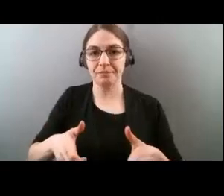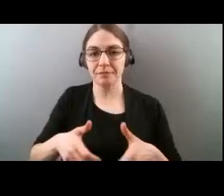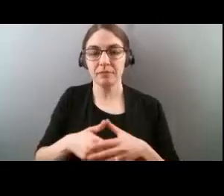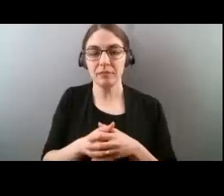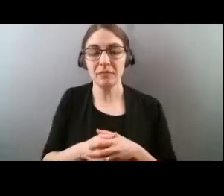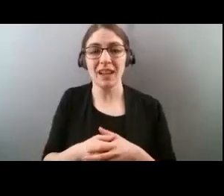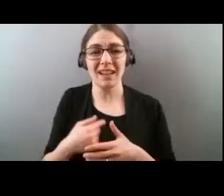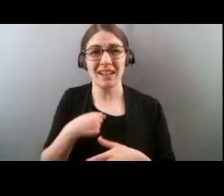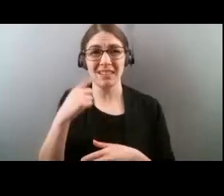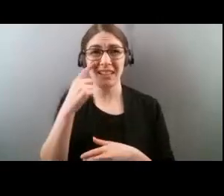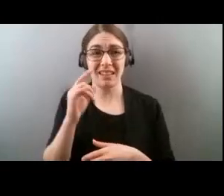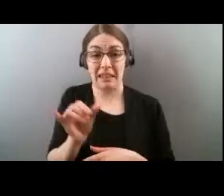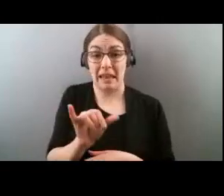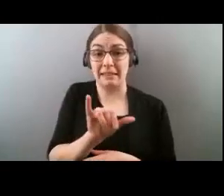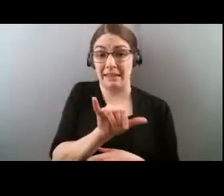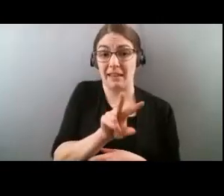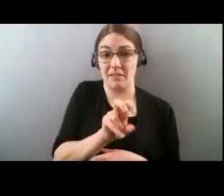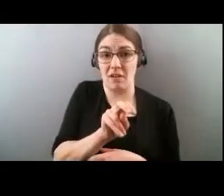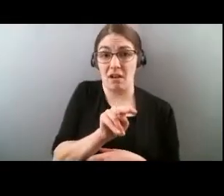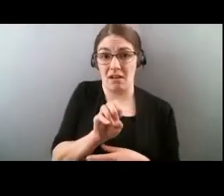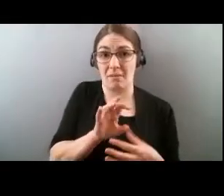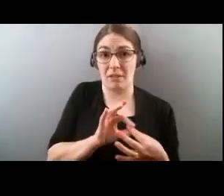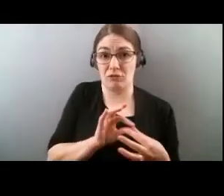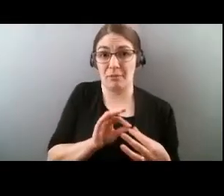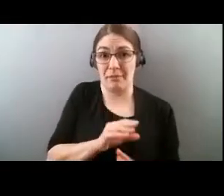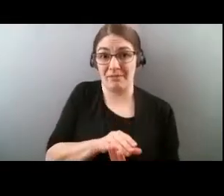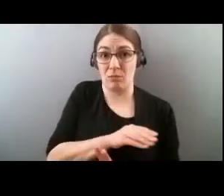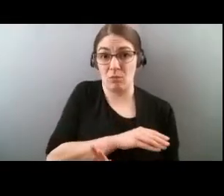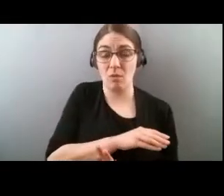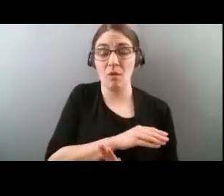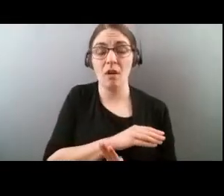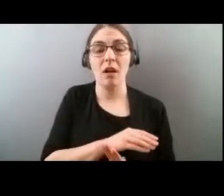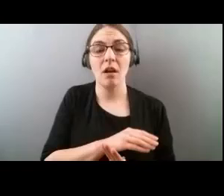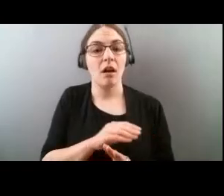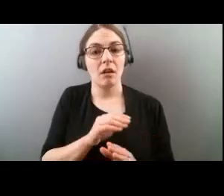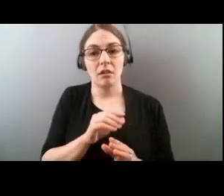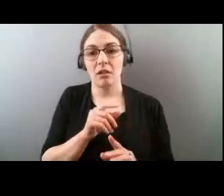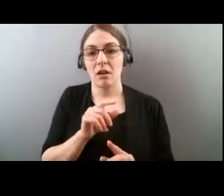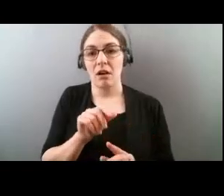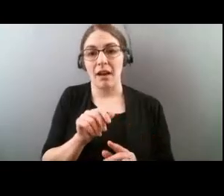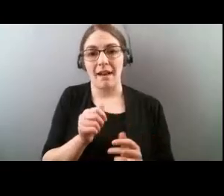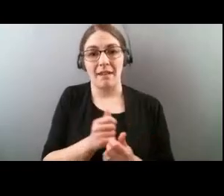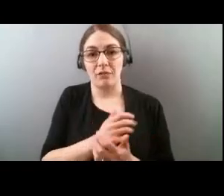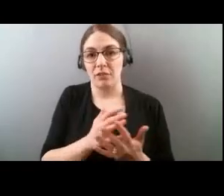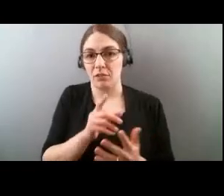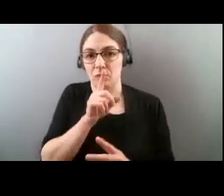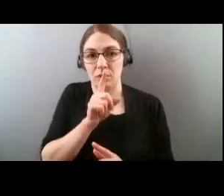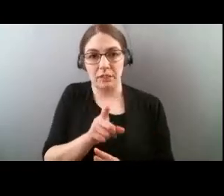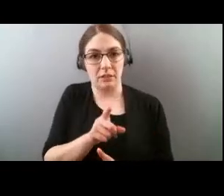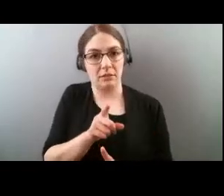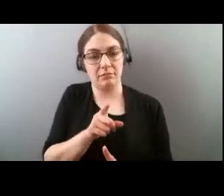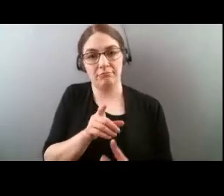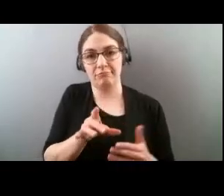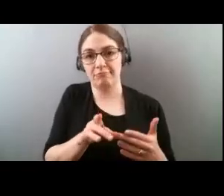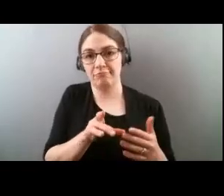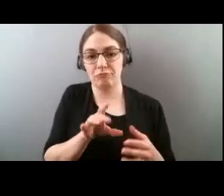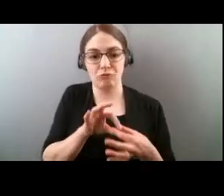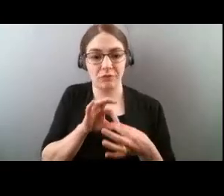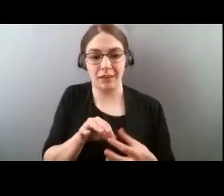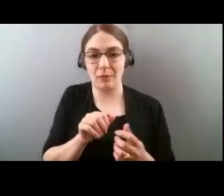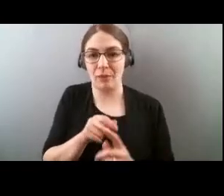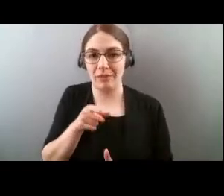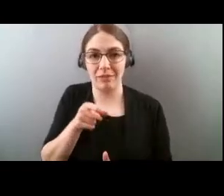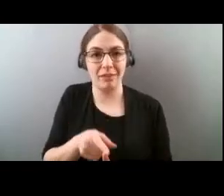I think, like Yvonne was saying before, it all also comes down to the leadership of the organization